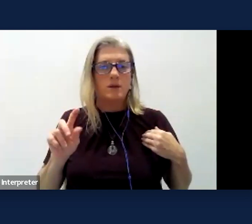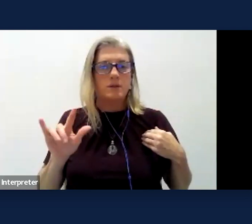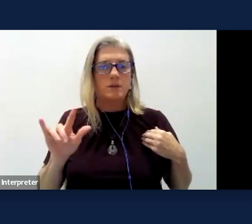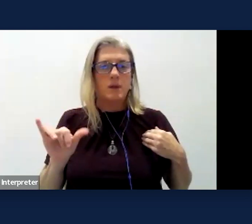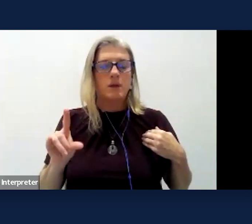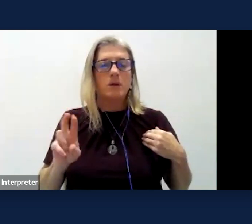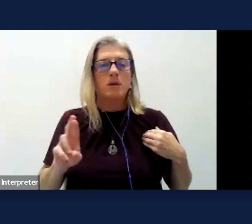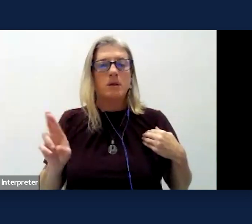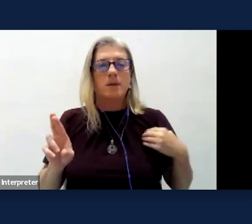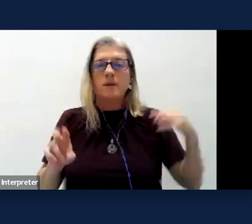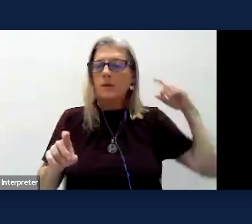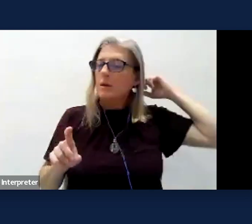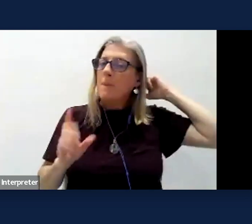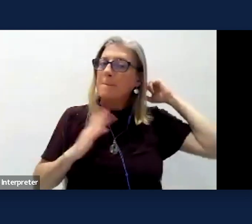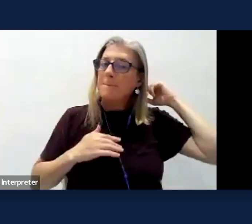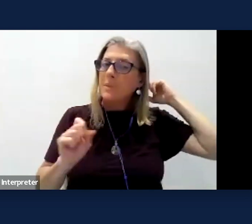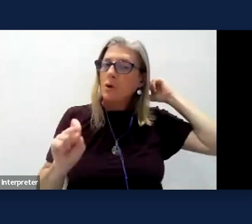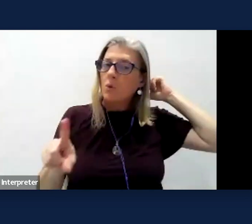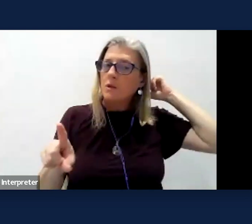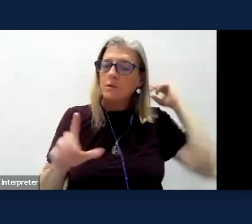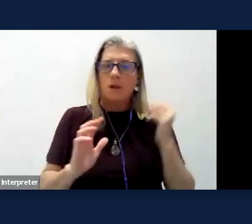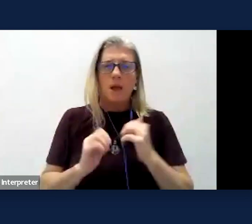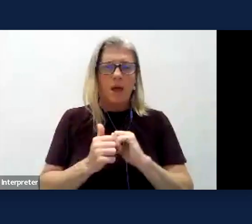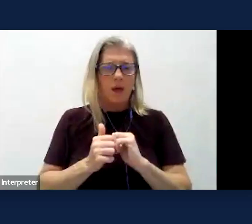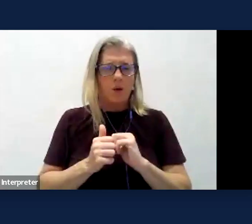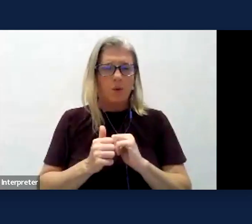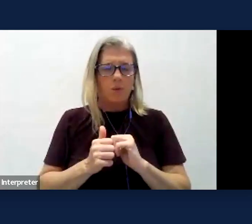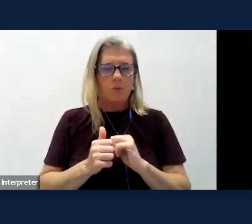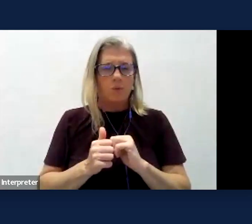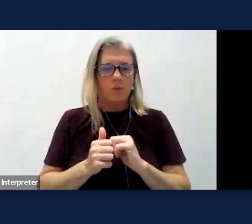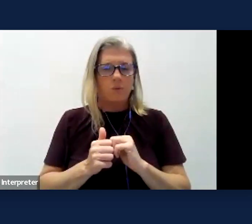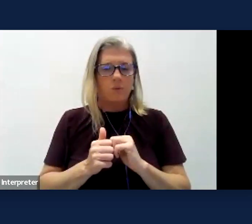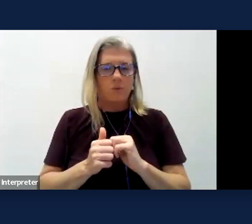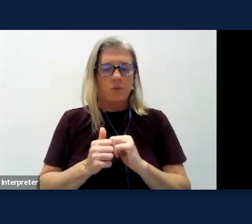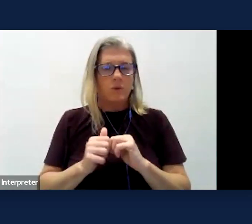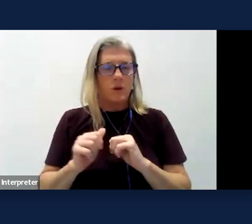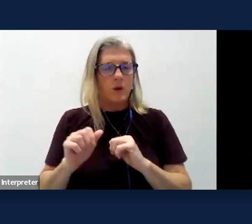is, how does having a